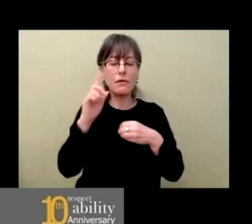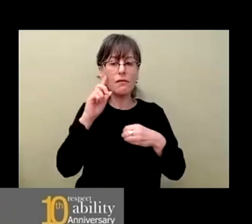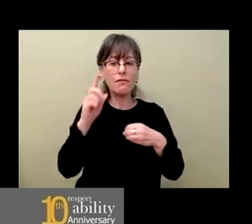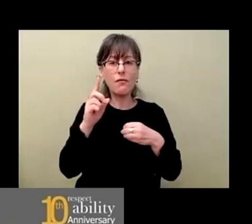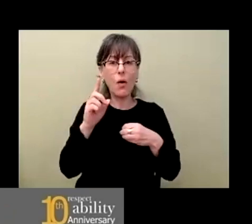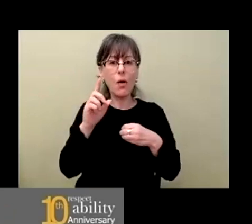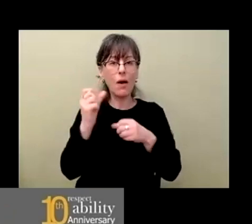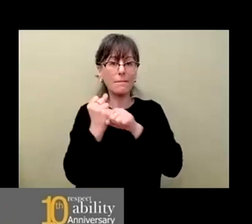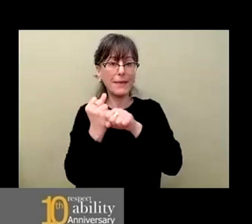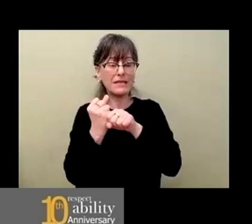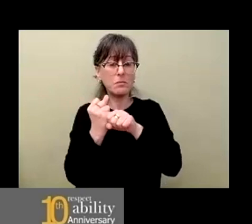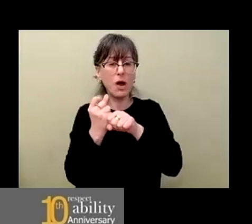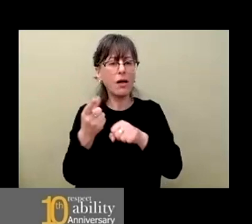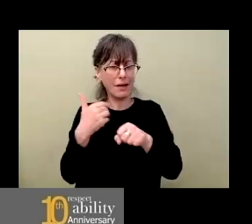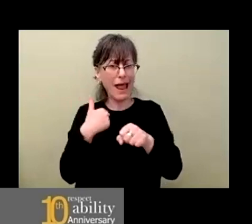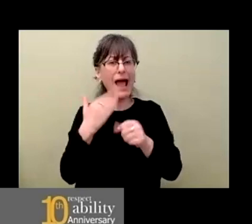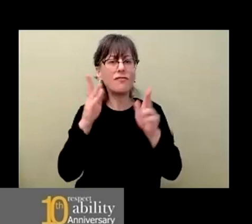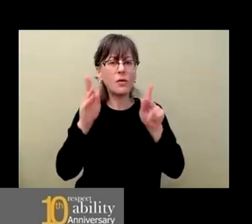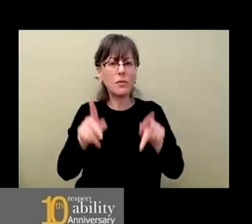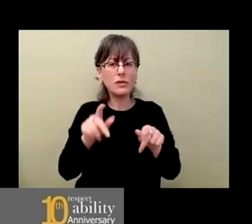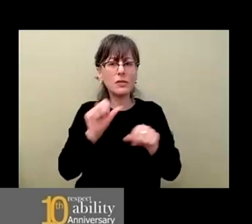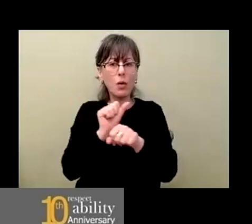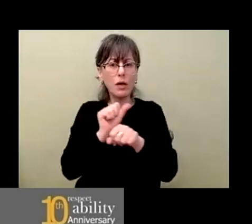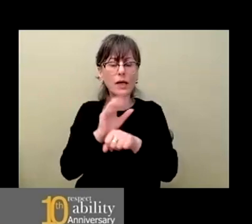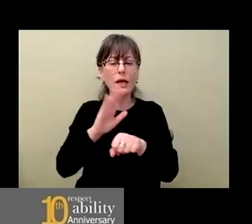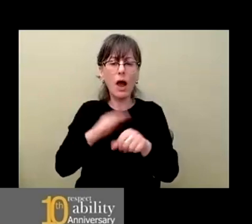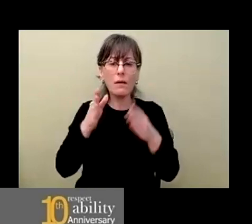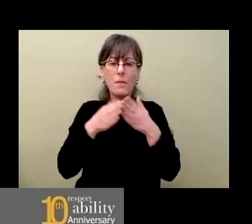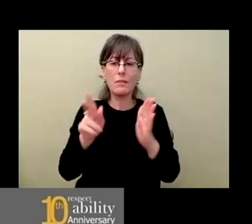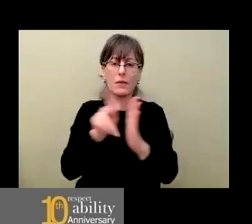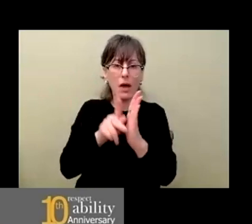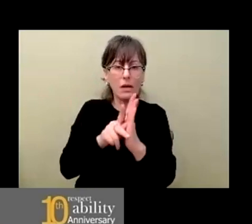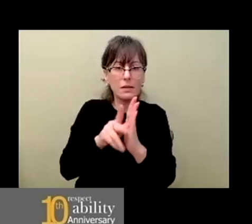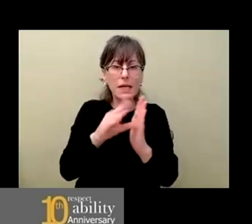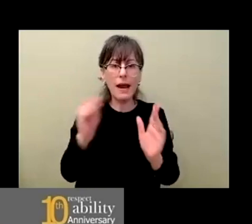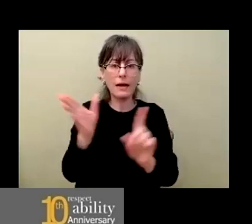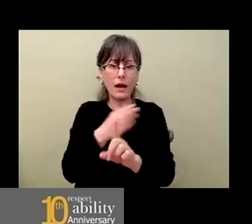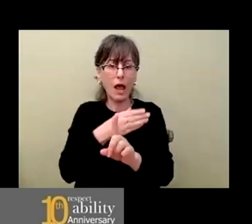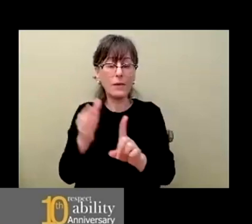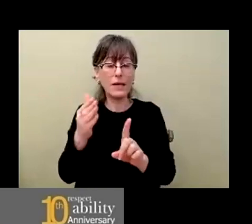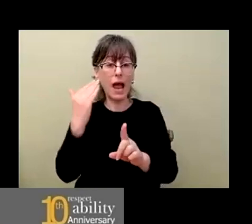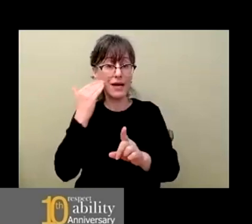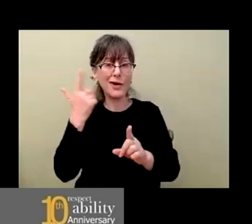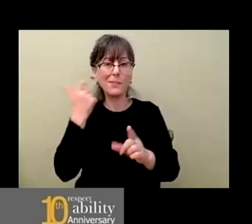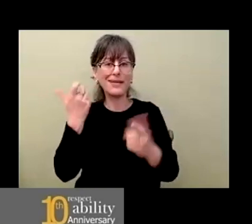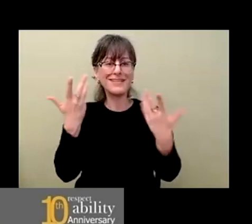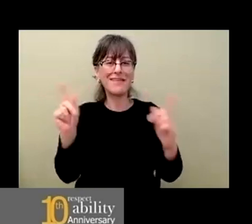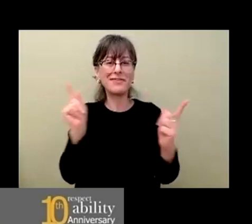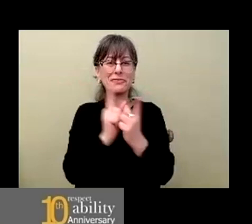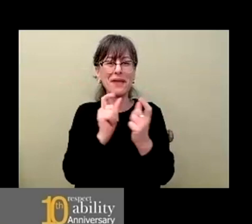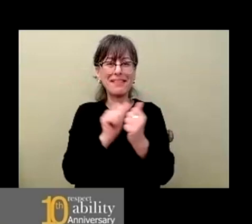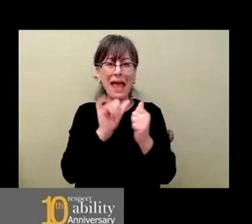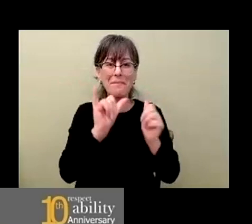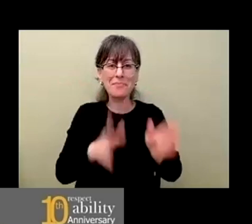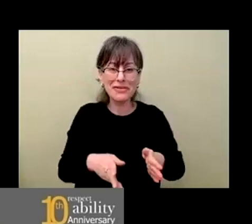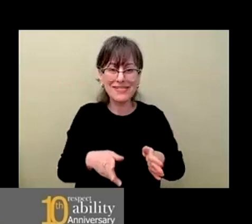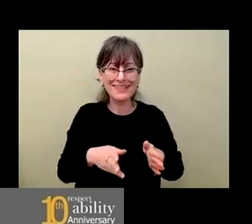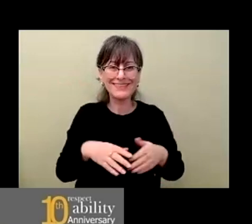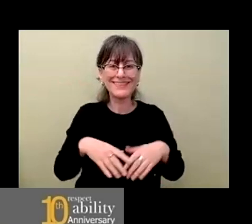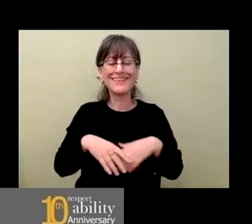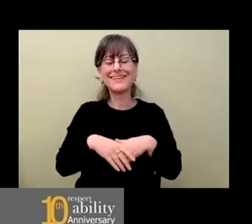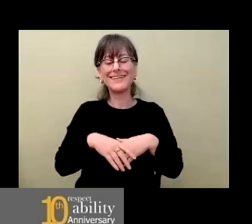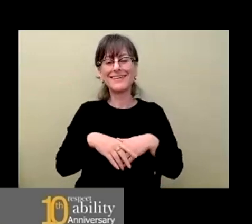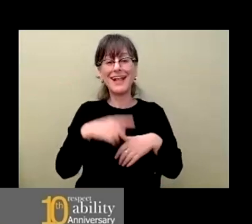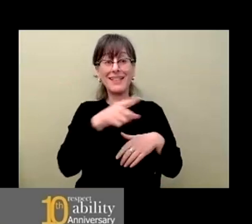there working on public policy and lobbying. And I know this because I have met with that person, and